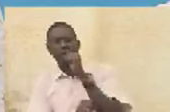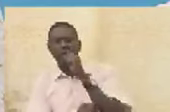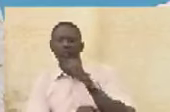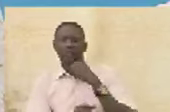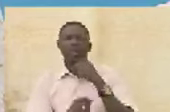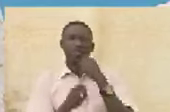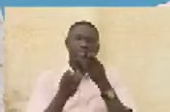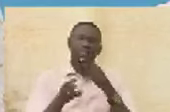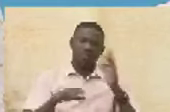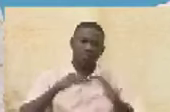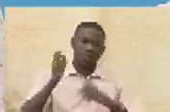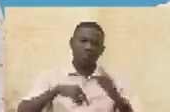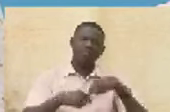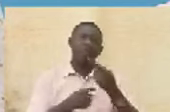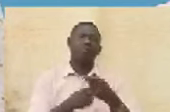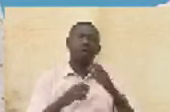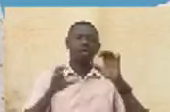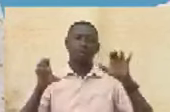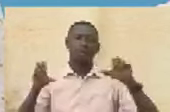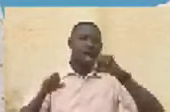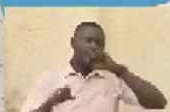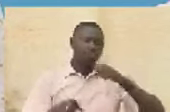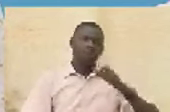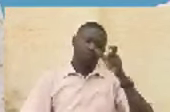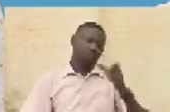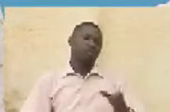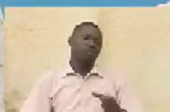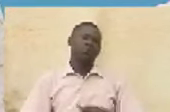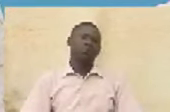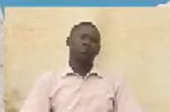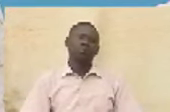they are drumming for the witches.